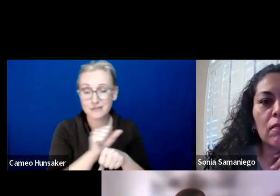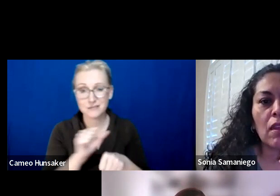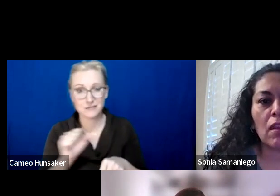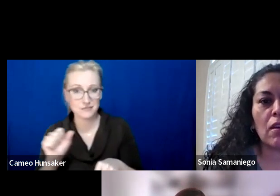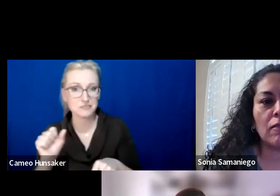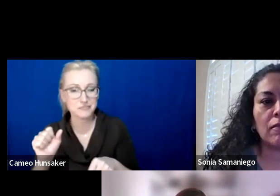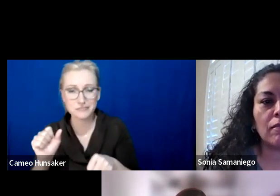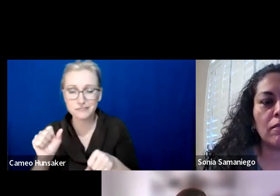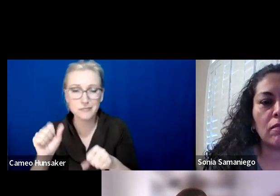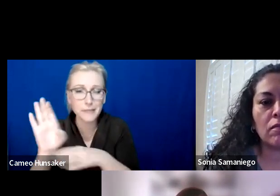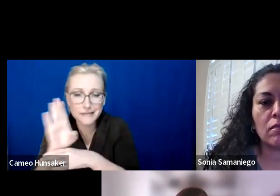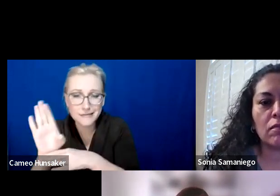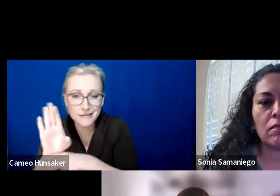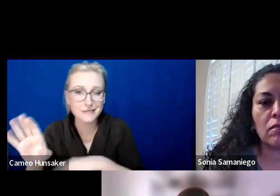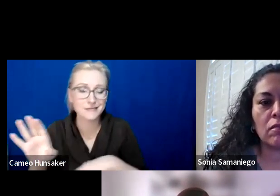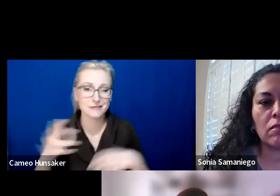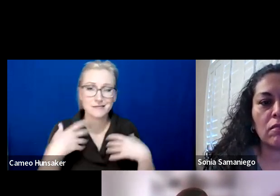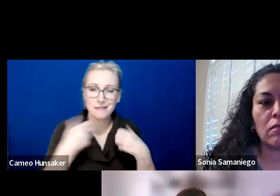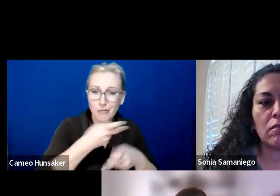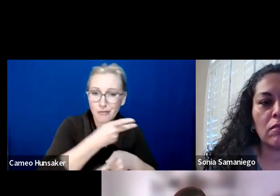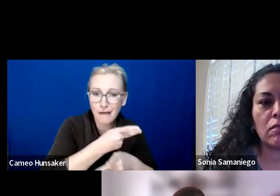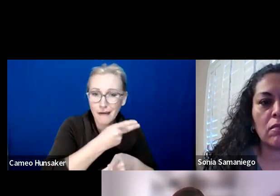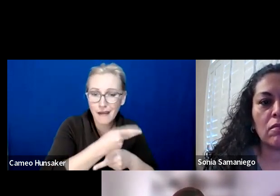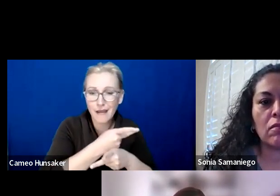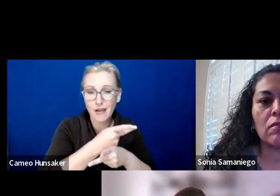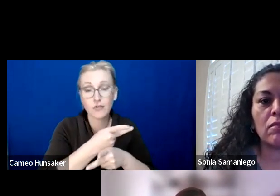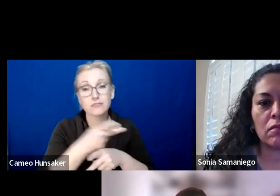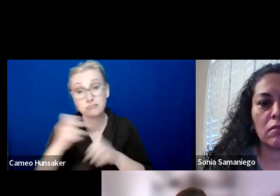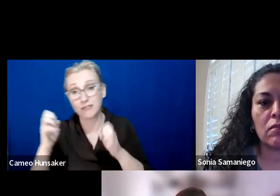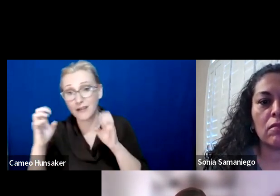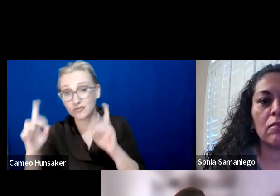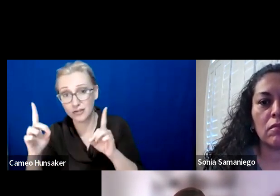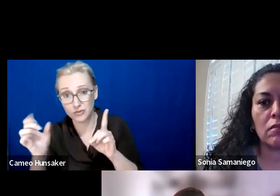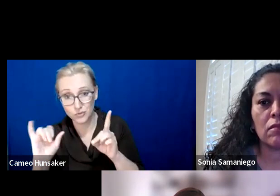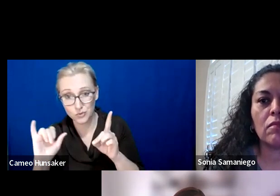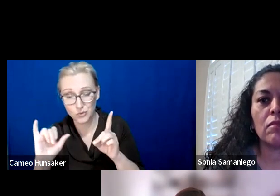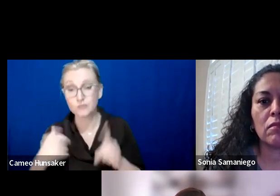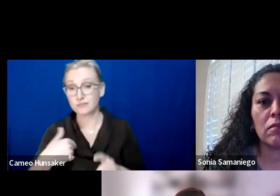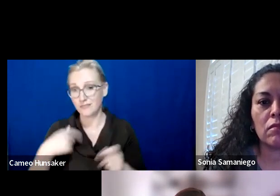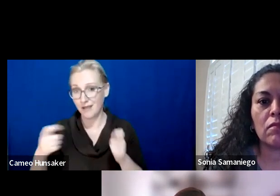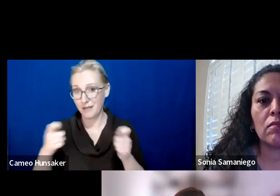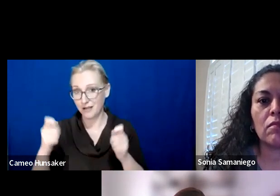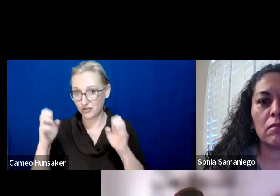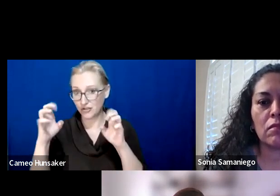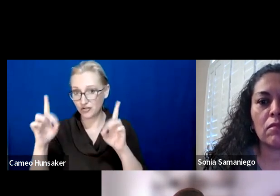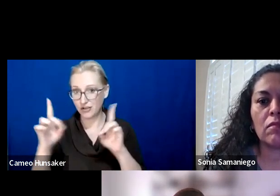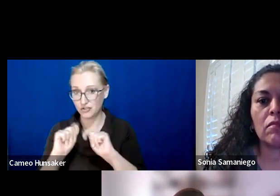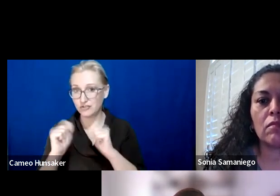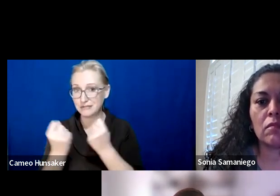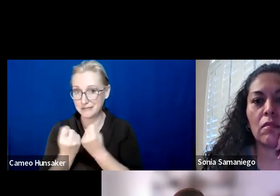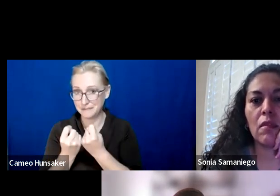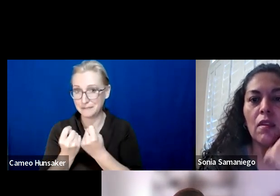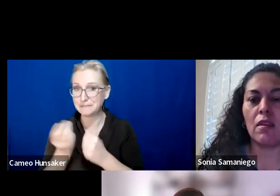accommodations, healthcare, and also in the area of education. So I manage our education team. We